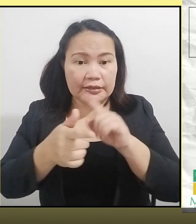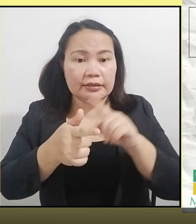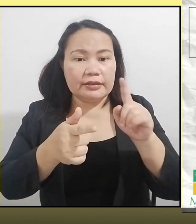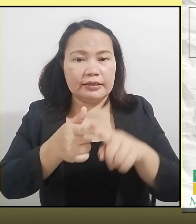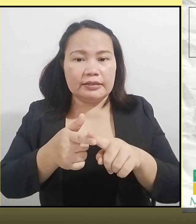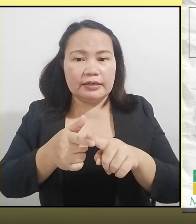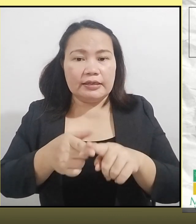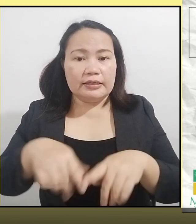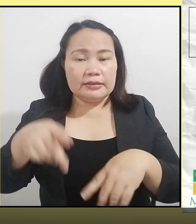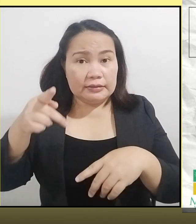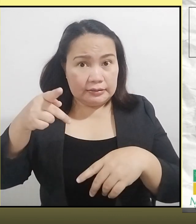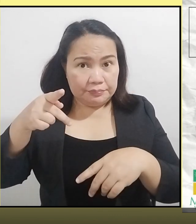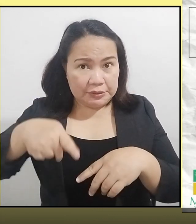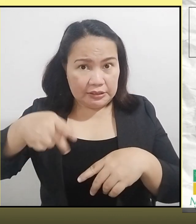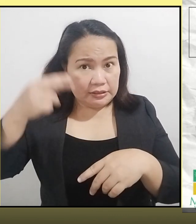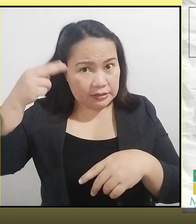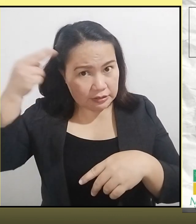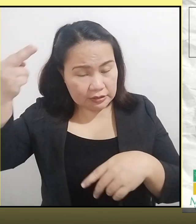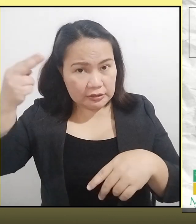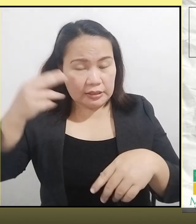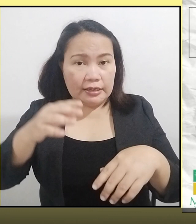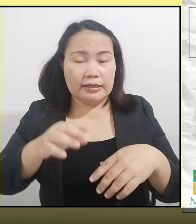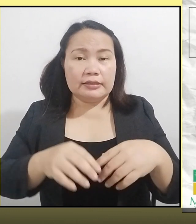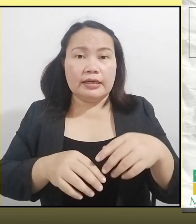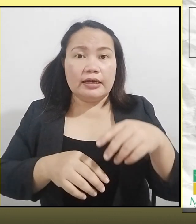and the Q statement is the conclusion.